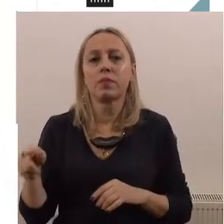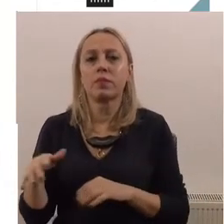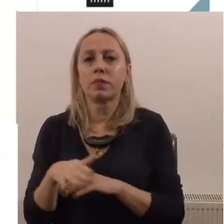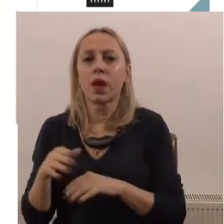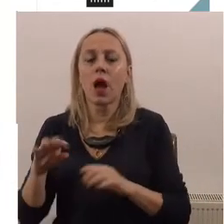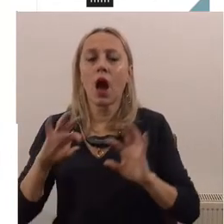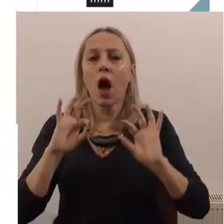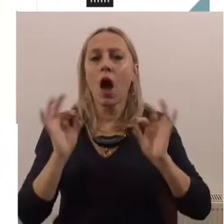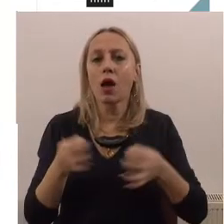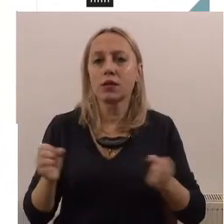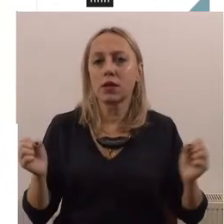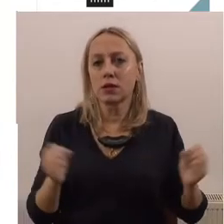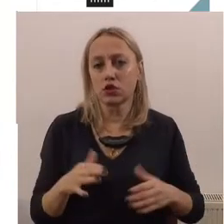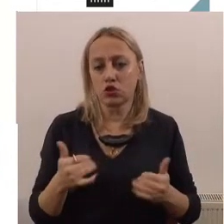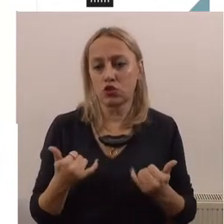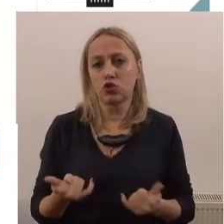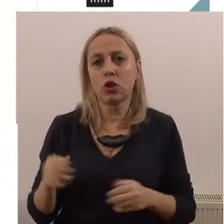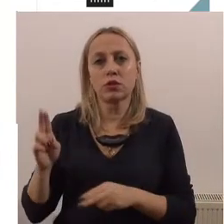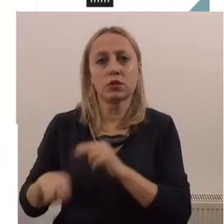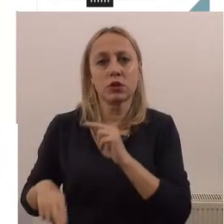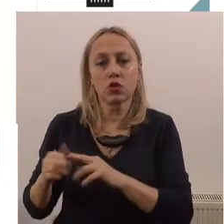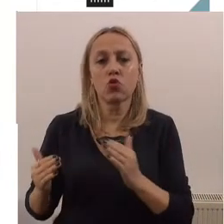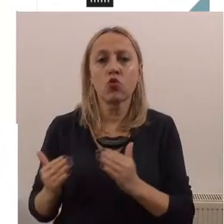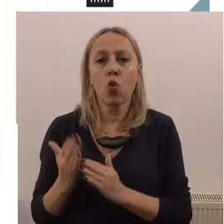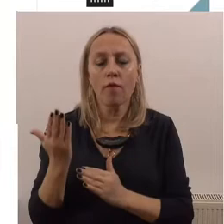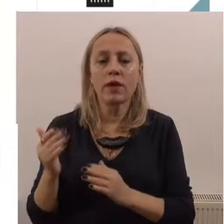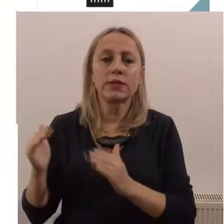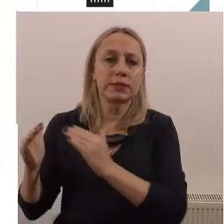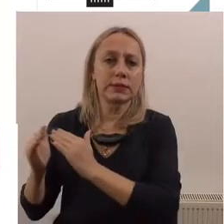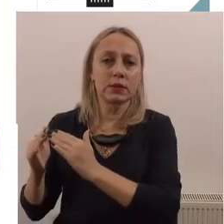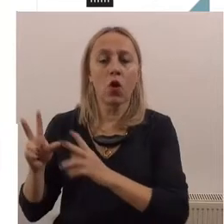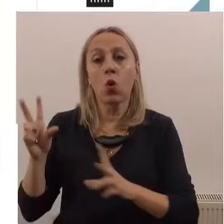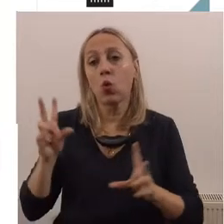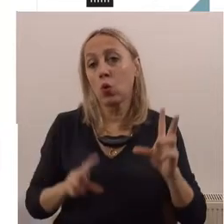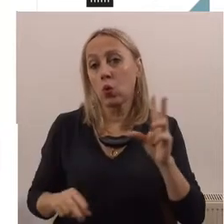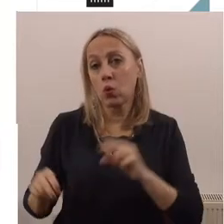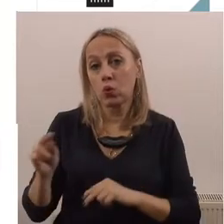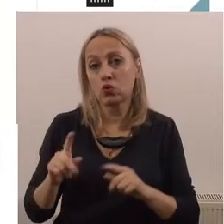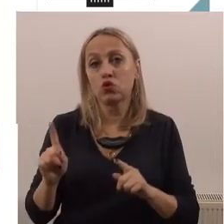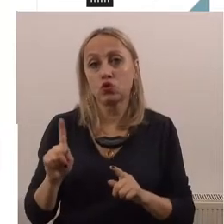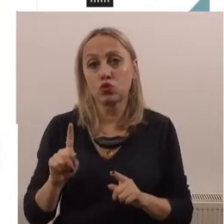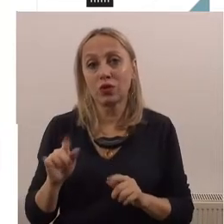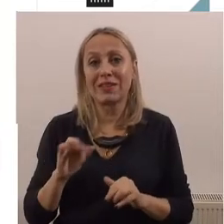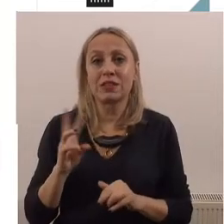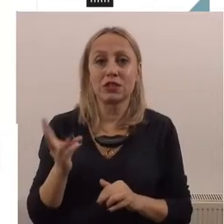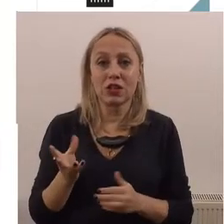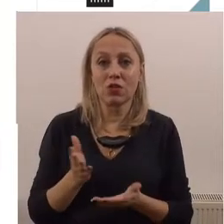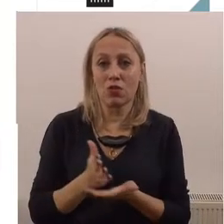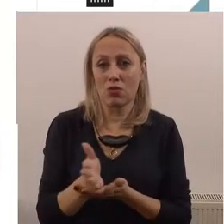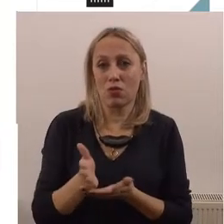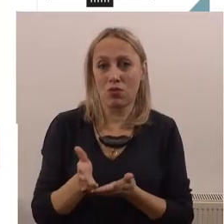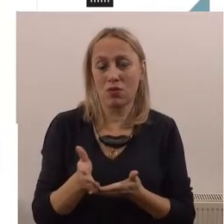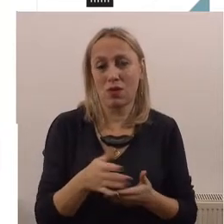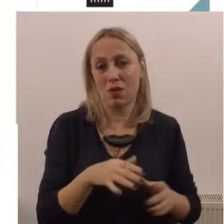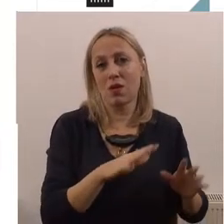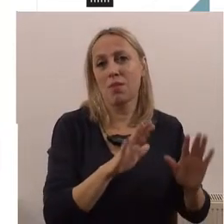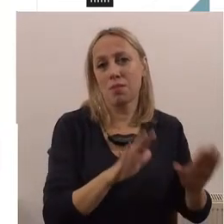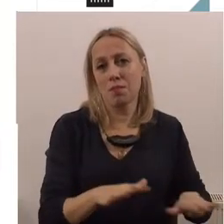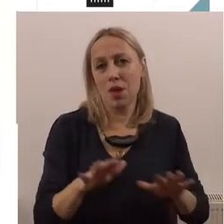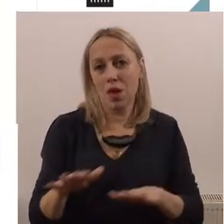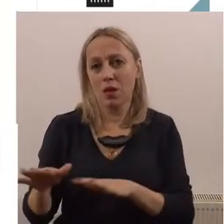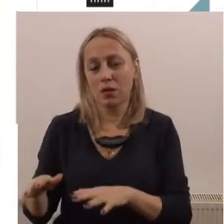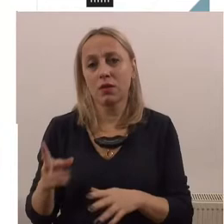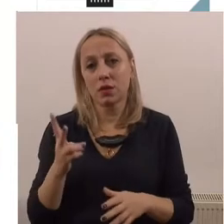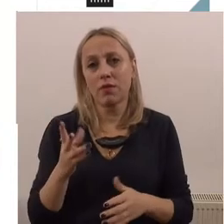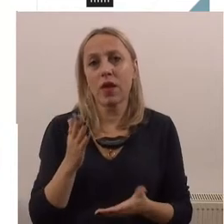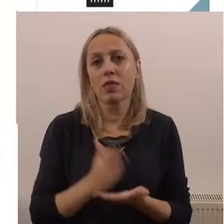accessibility. And the art residence now is getting a new, is about to get a new building.